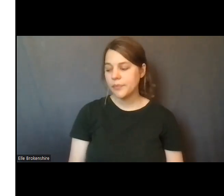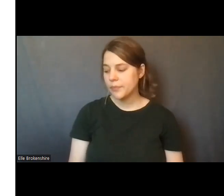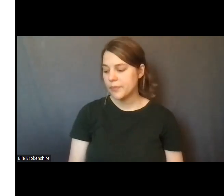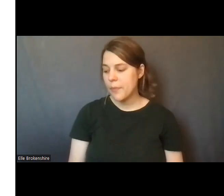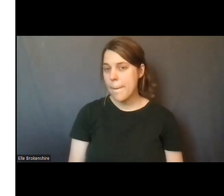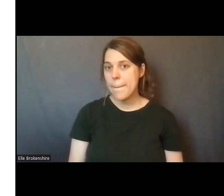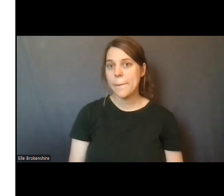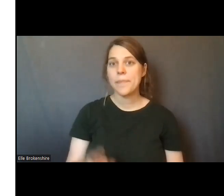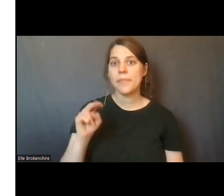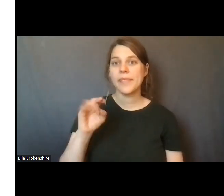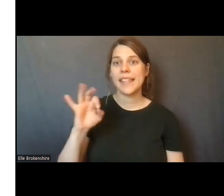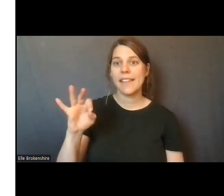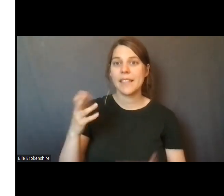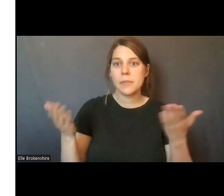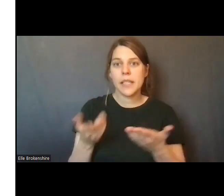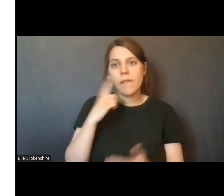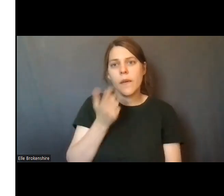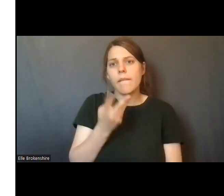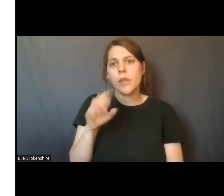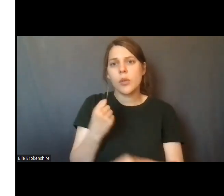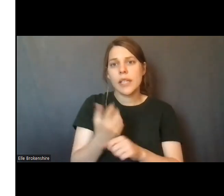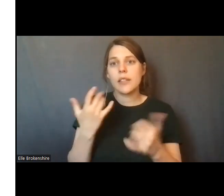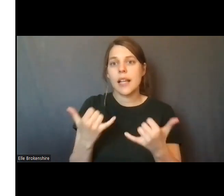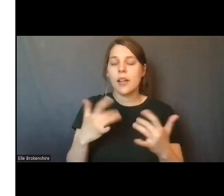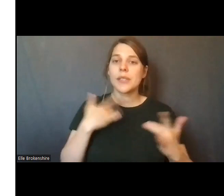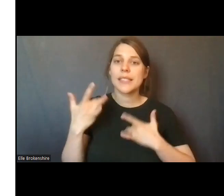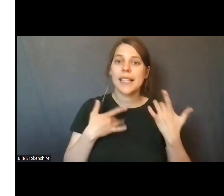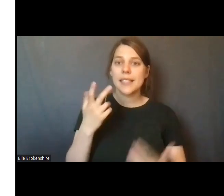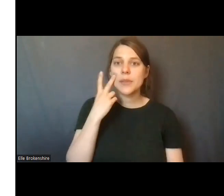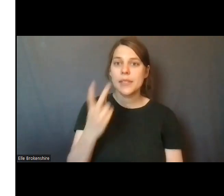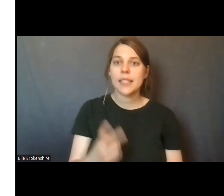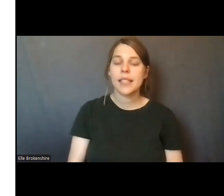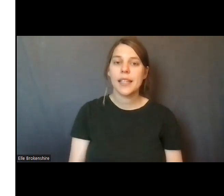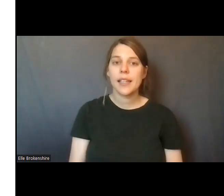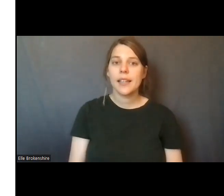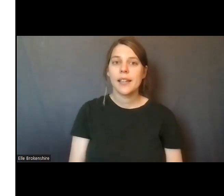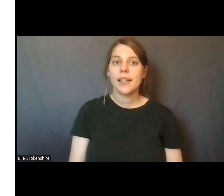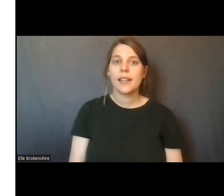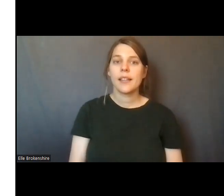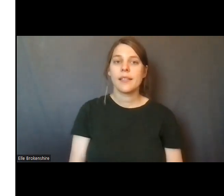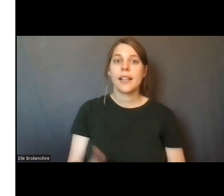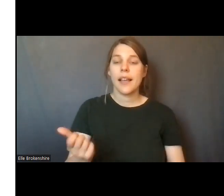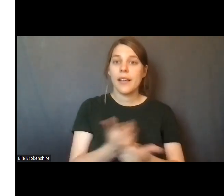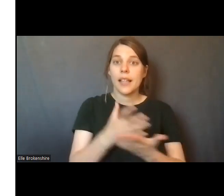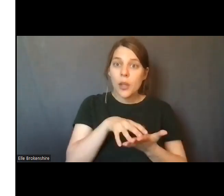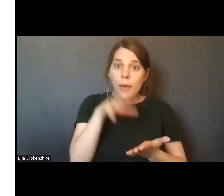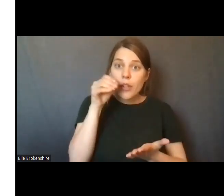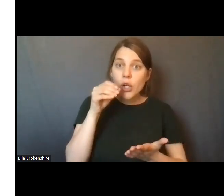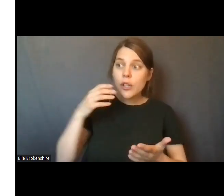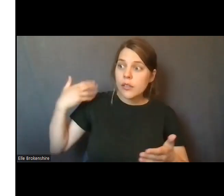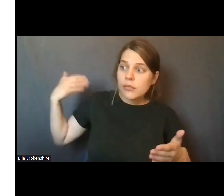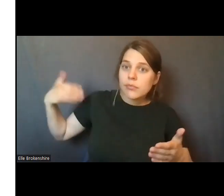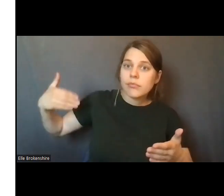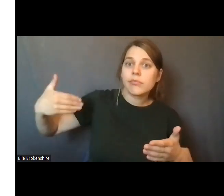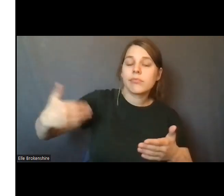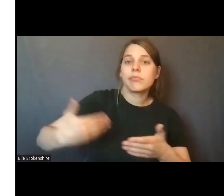NIF's been around for a few years now, so it's exciting to see us taking what we've learned, over those years